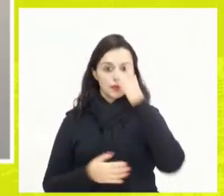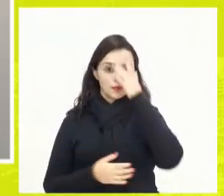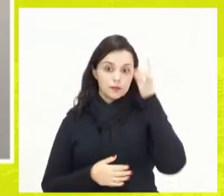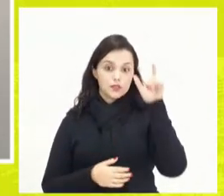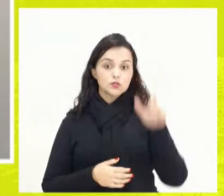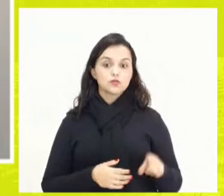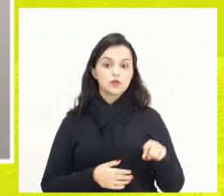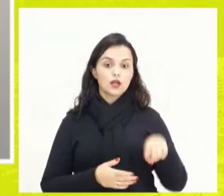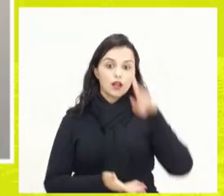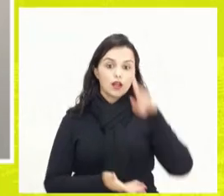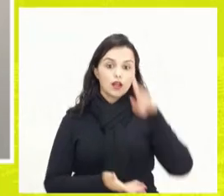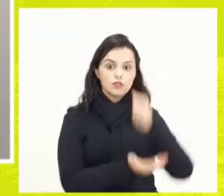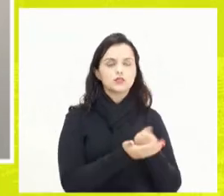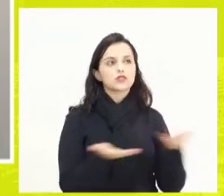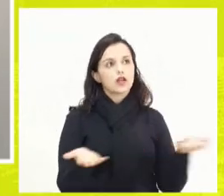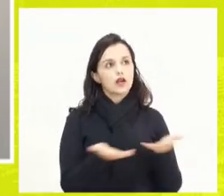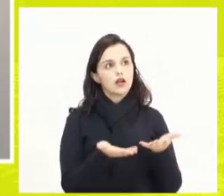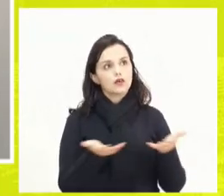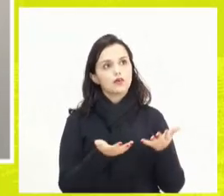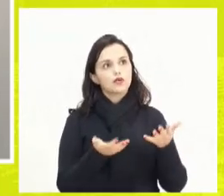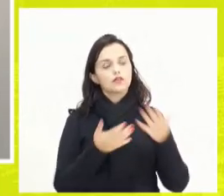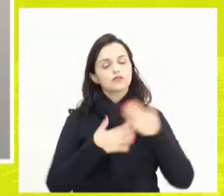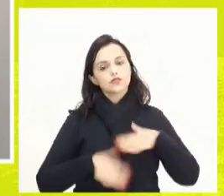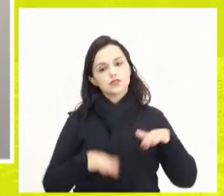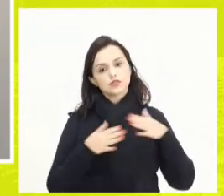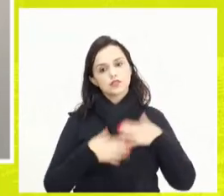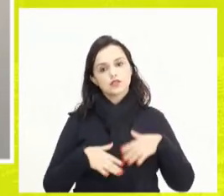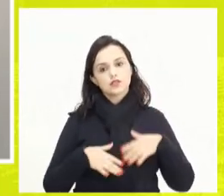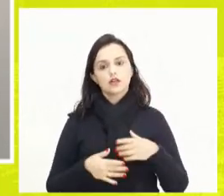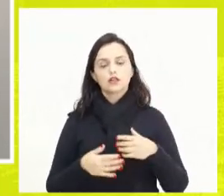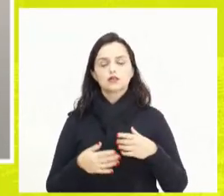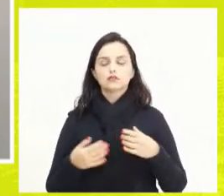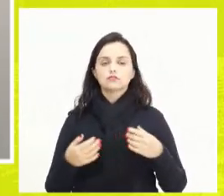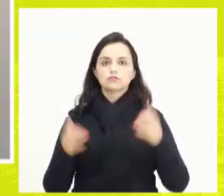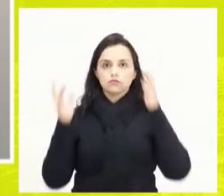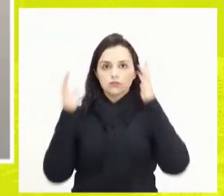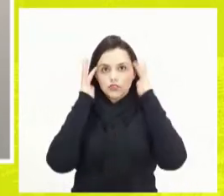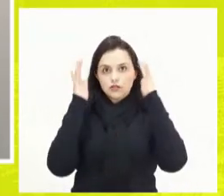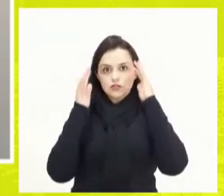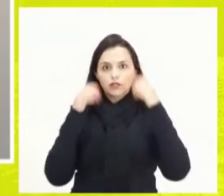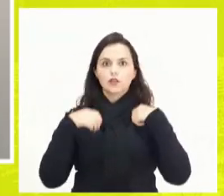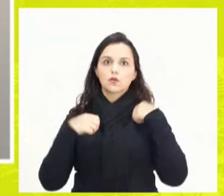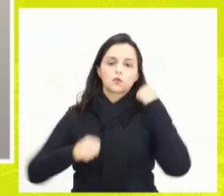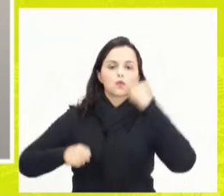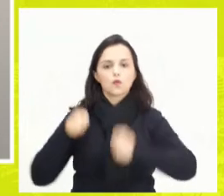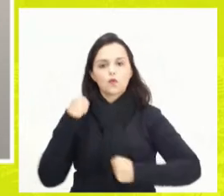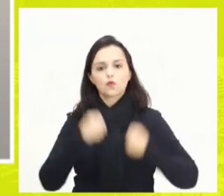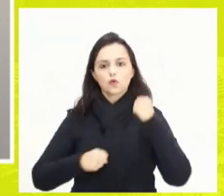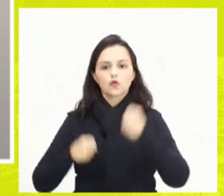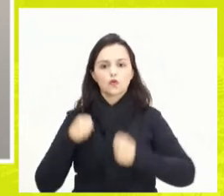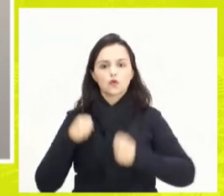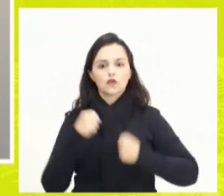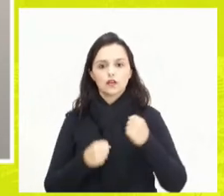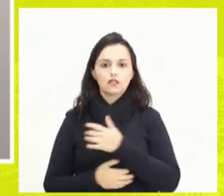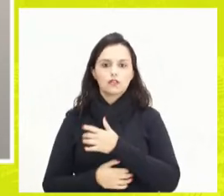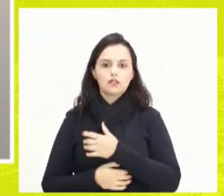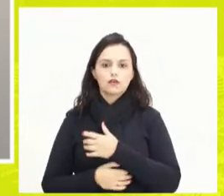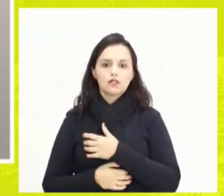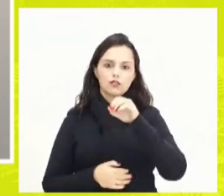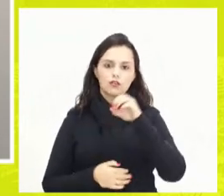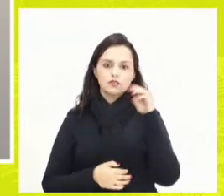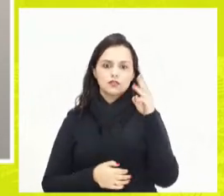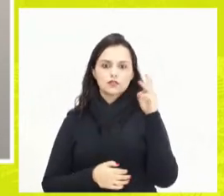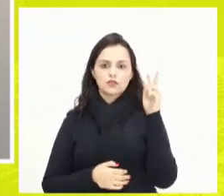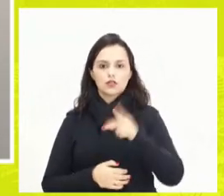that one person is going to decide by yourself i'm going to rest now i'm going to meditate 20 minutes a day i'm going to run 10 kilometers a